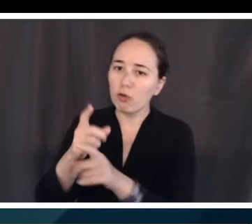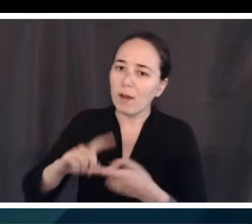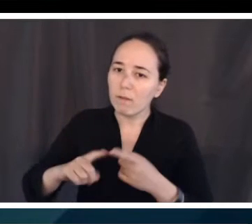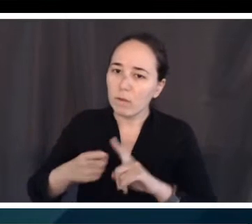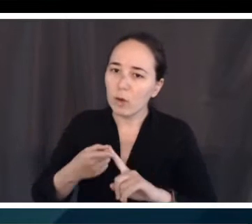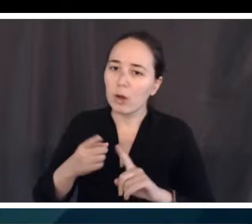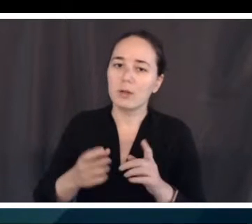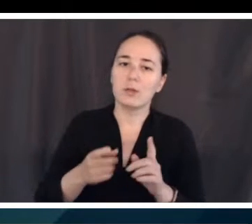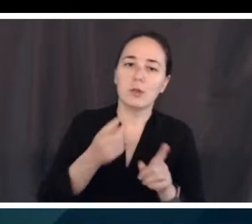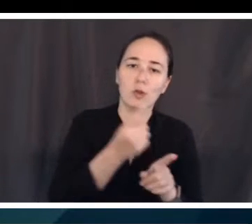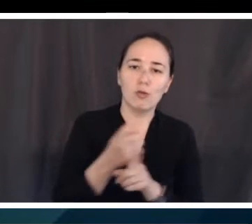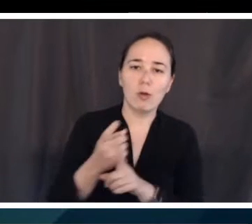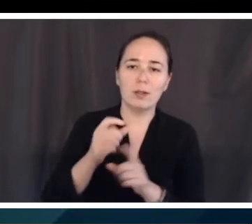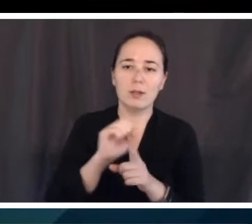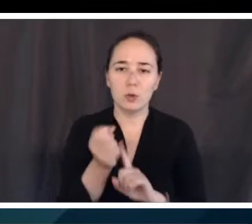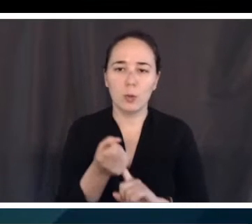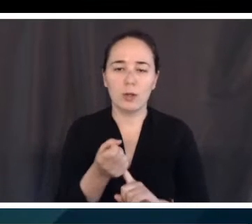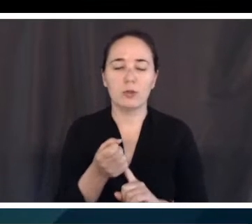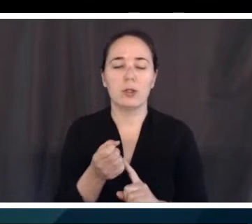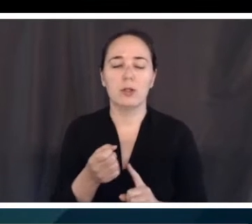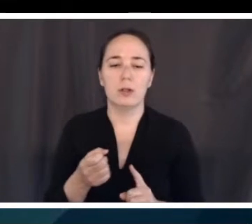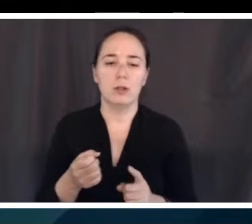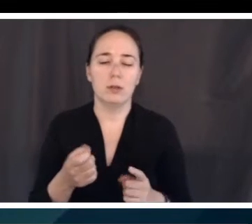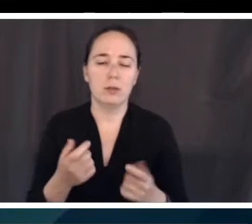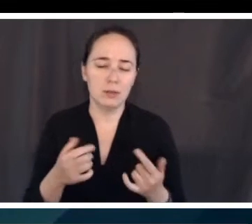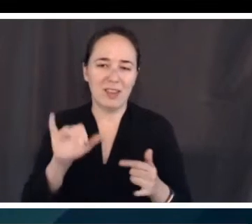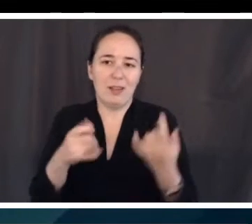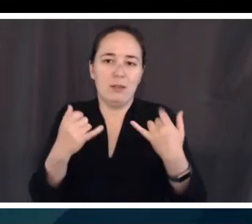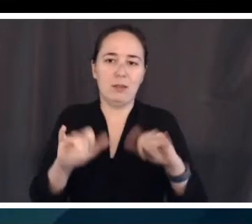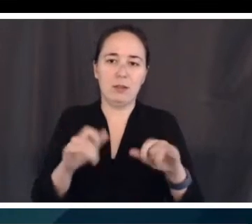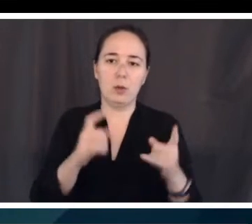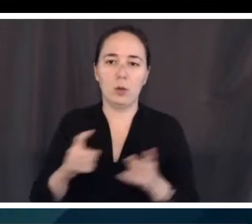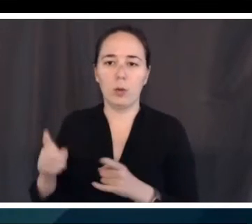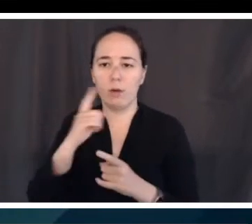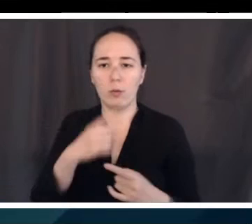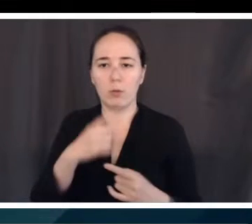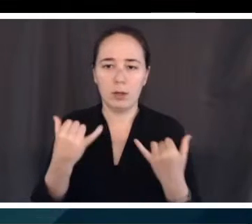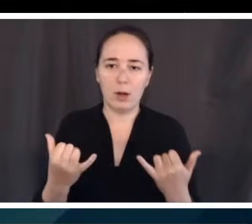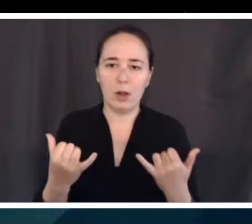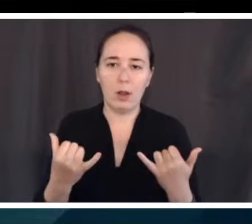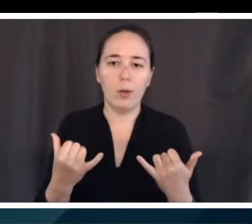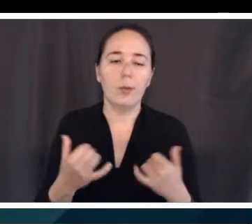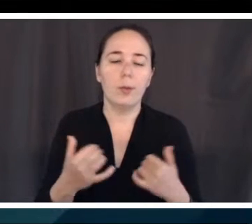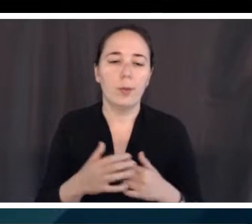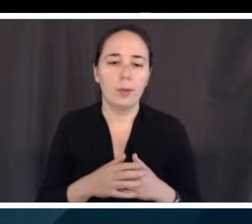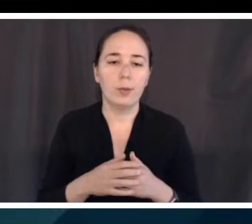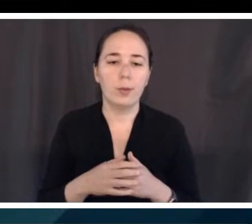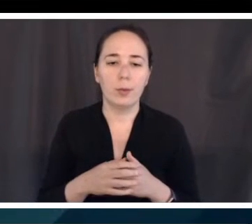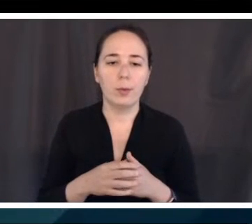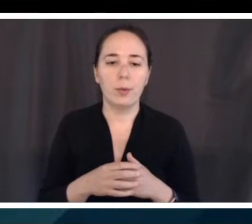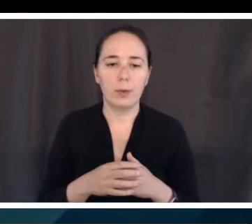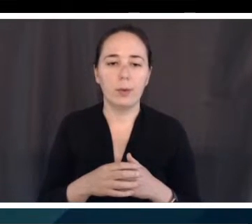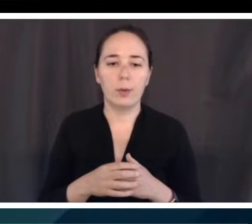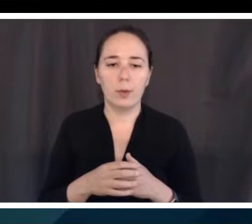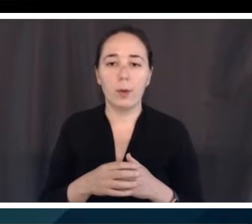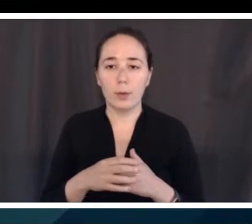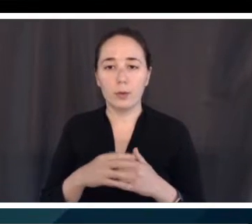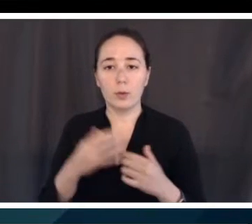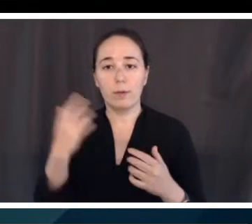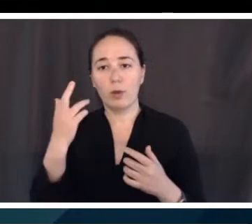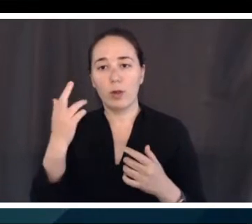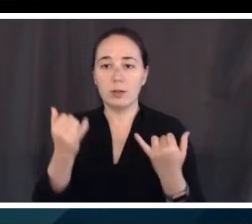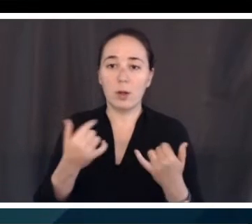situations for you. And I continue to find those. And it really has made a way for me to